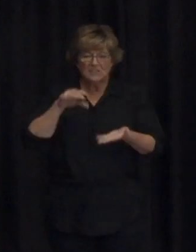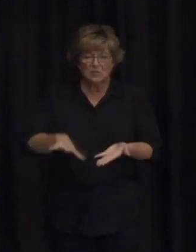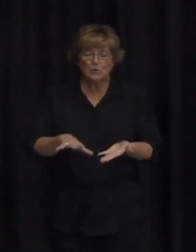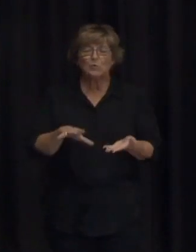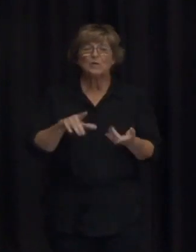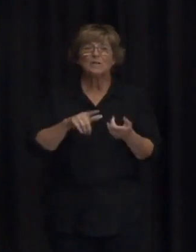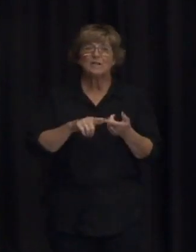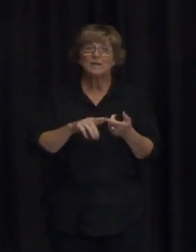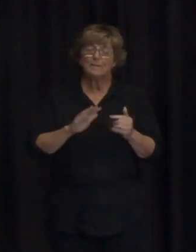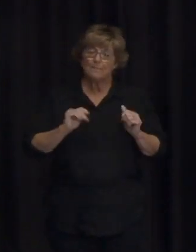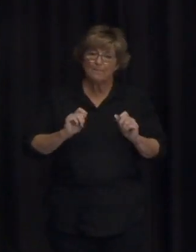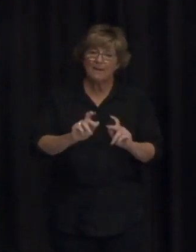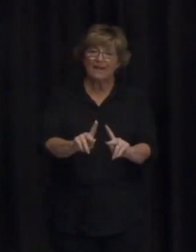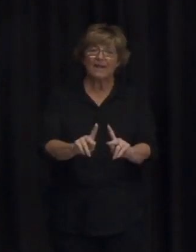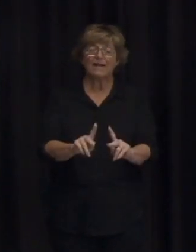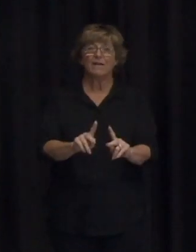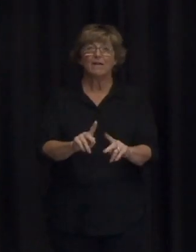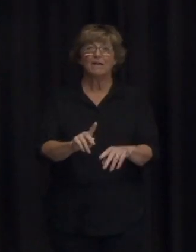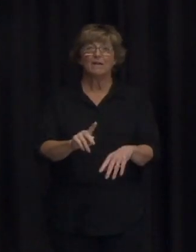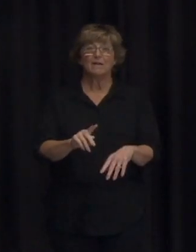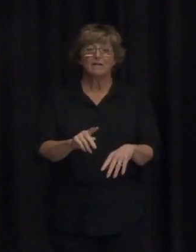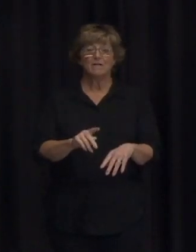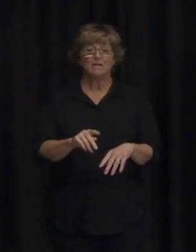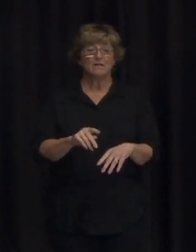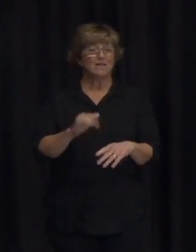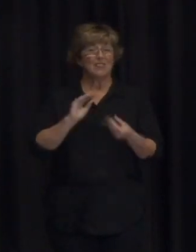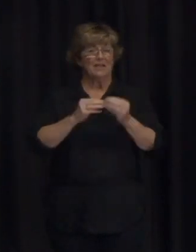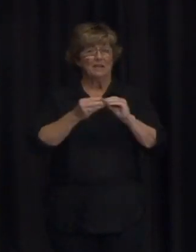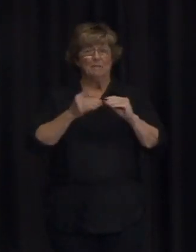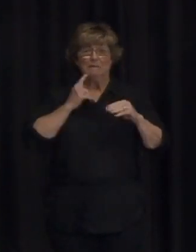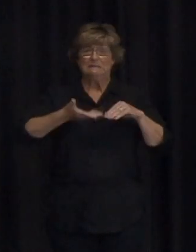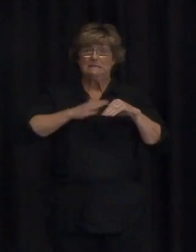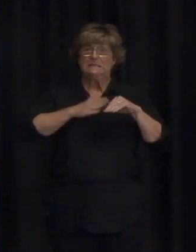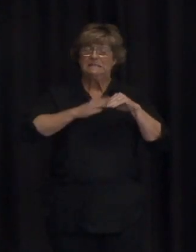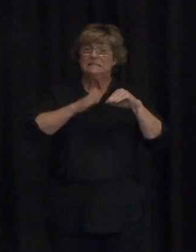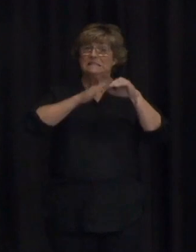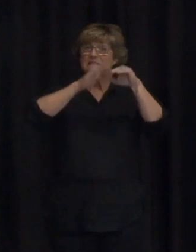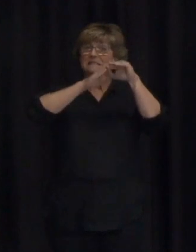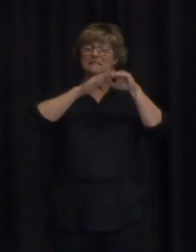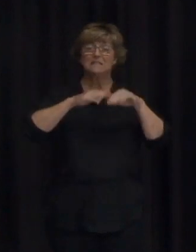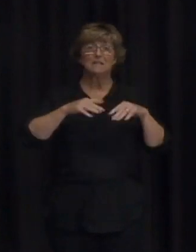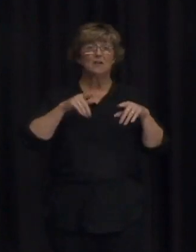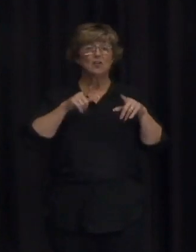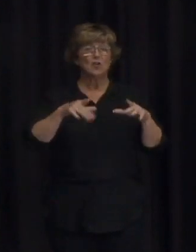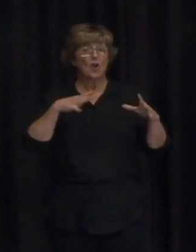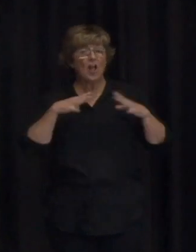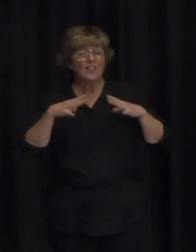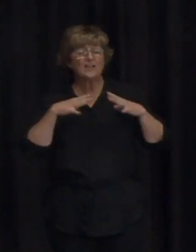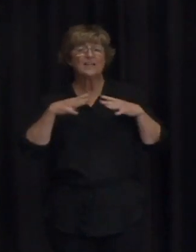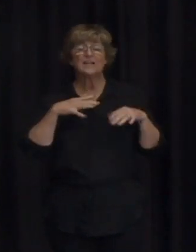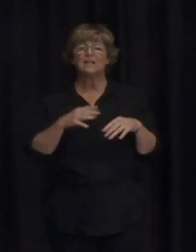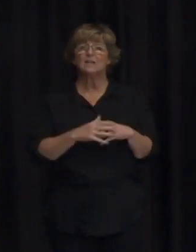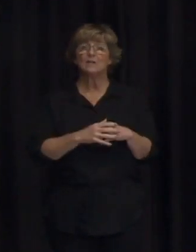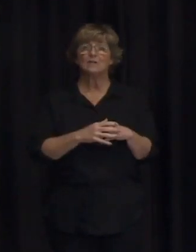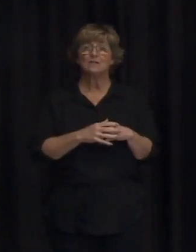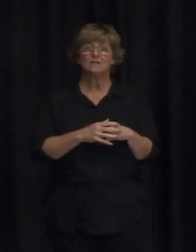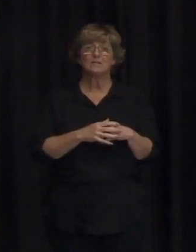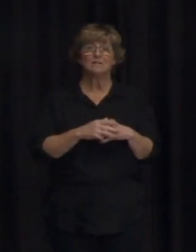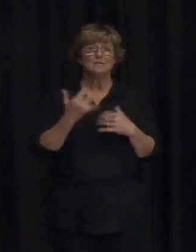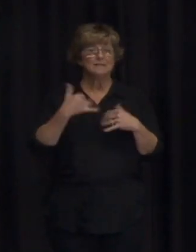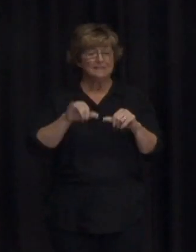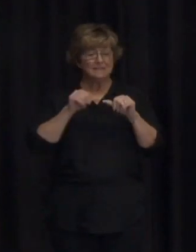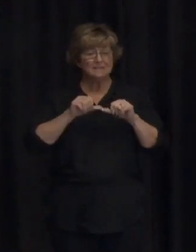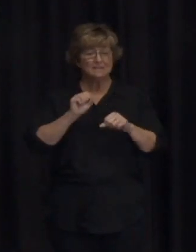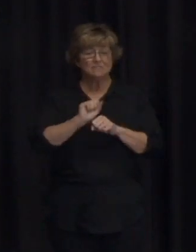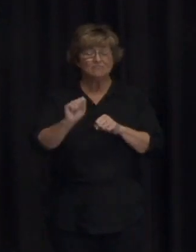get them back. And you know, at that point, the cases were still rising, right? They were rising through the holidays and so forth, but that work was ongoing.